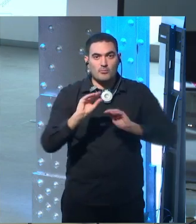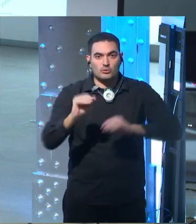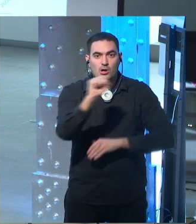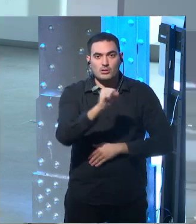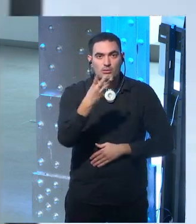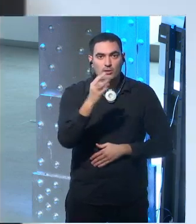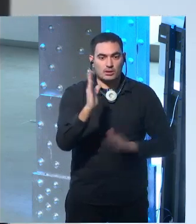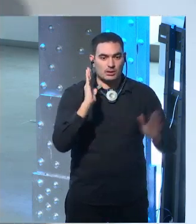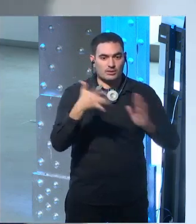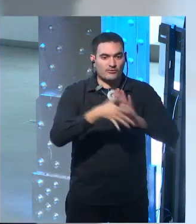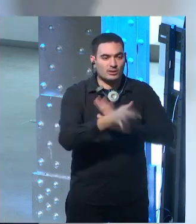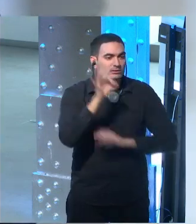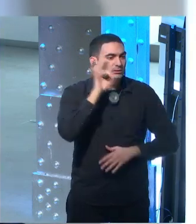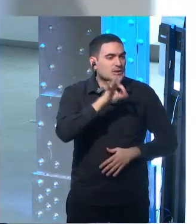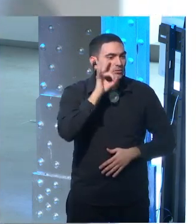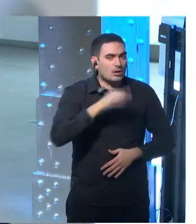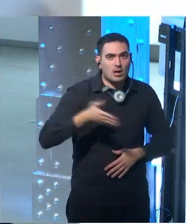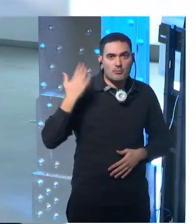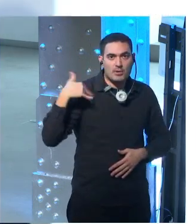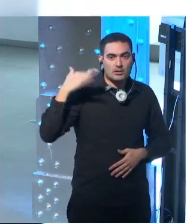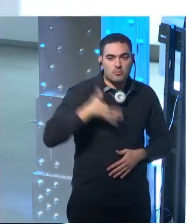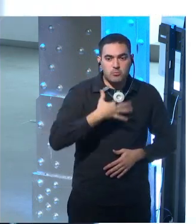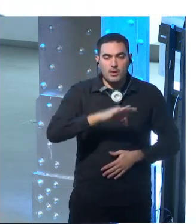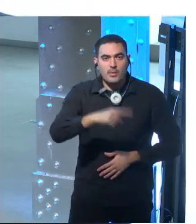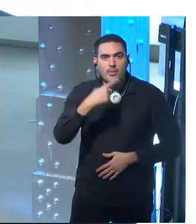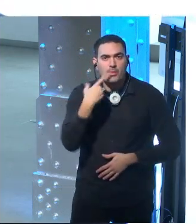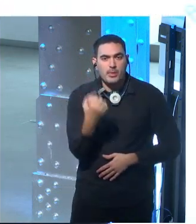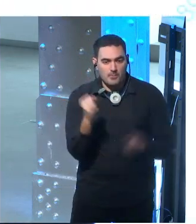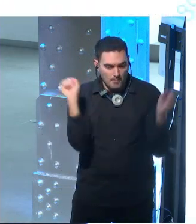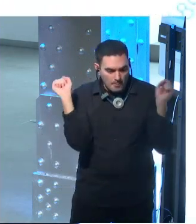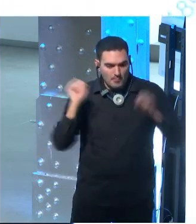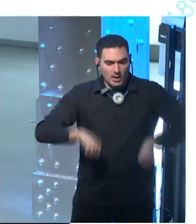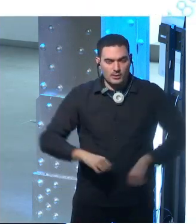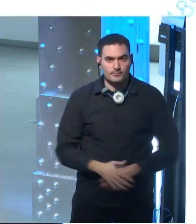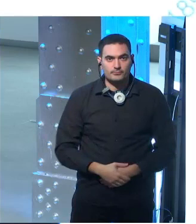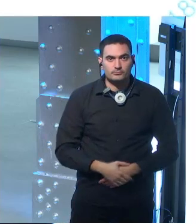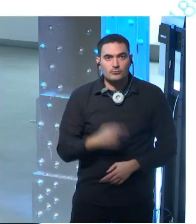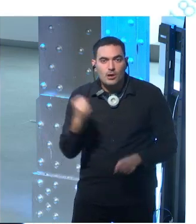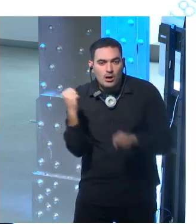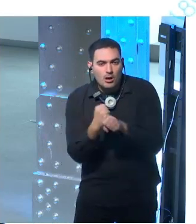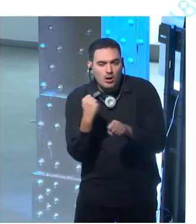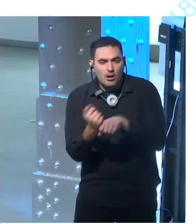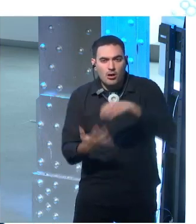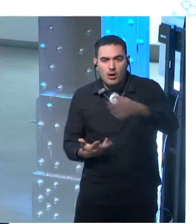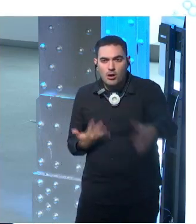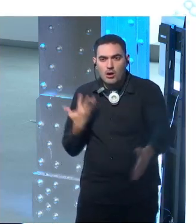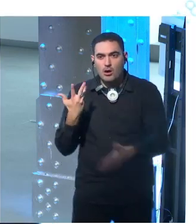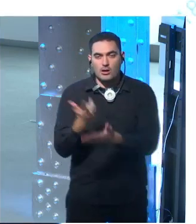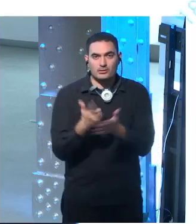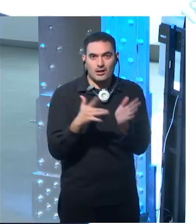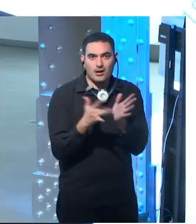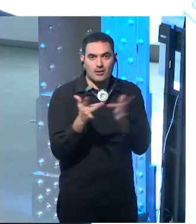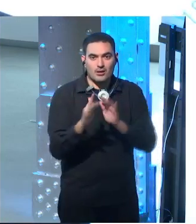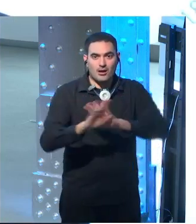1930s, we could have said, well, let's work until April and then take the rest of the year off. But we